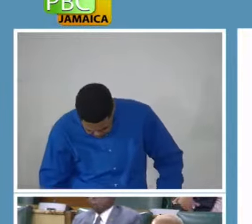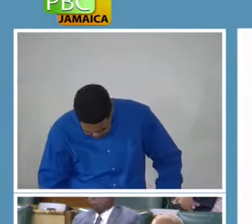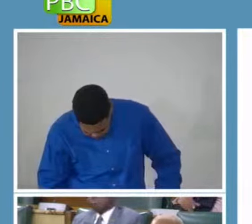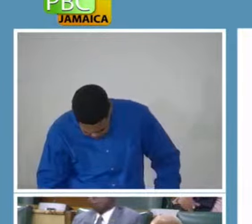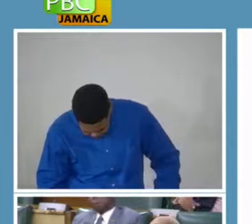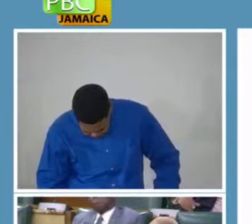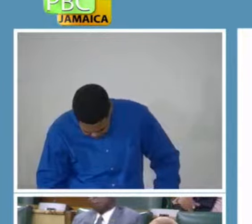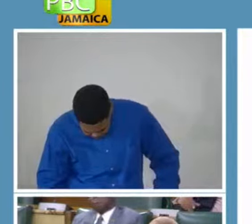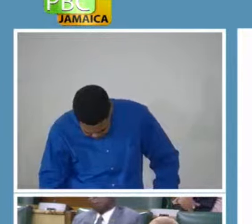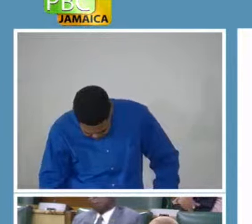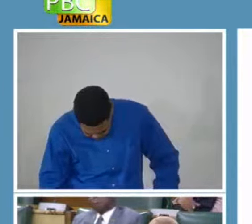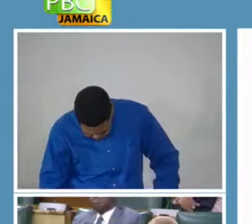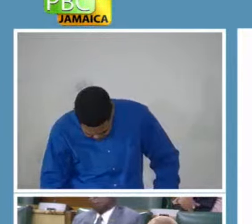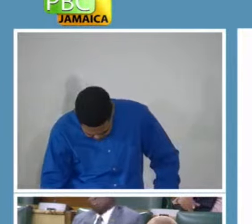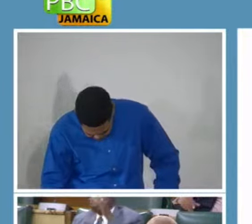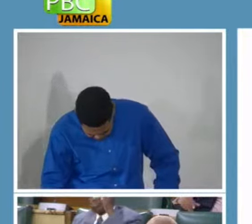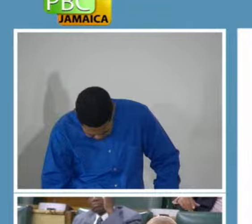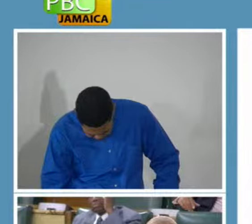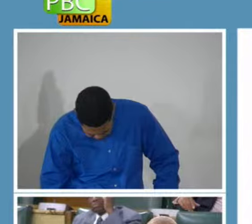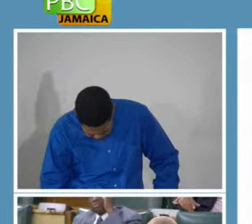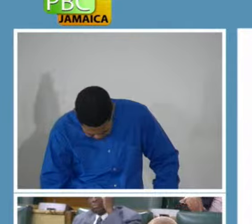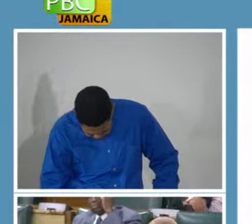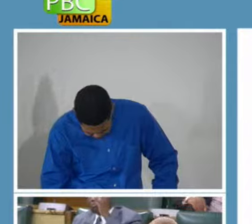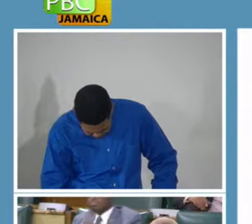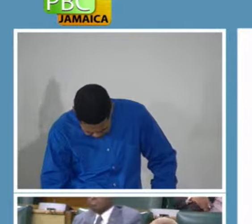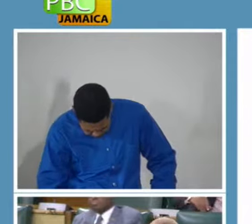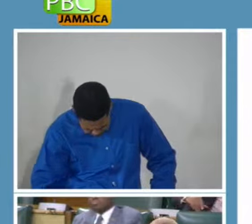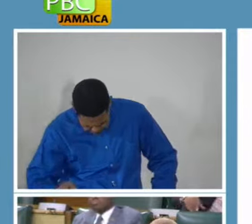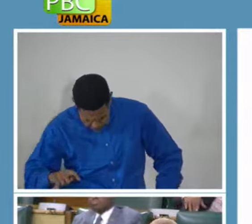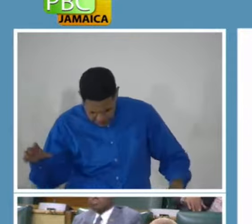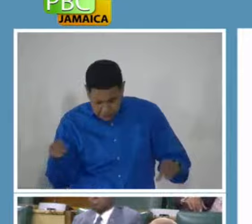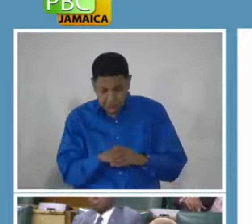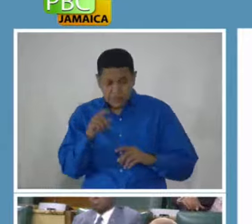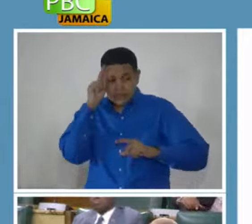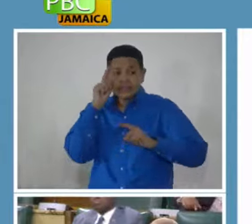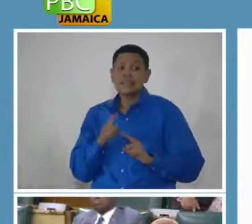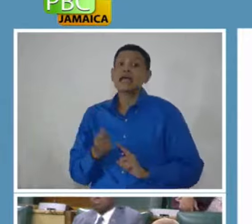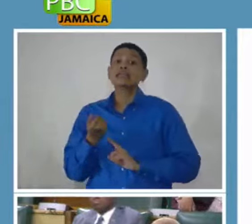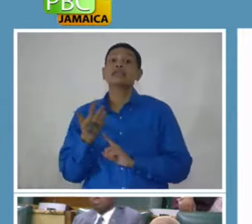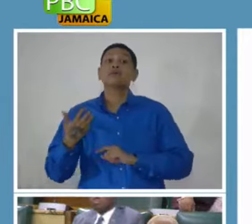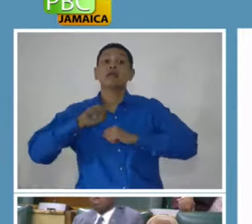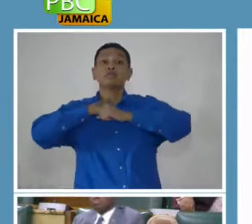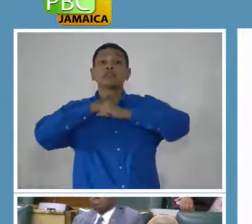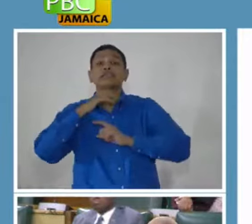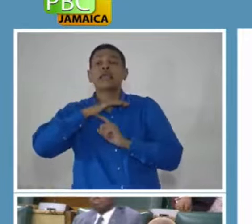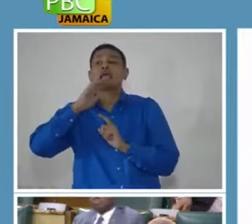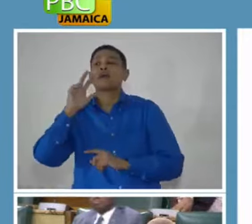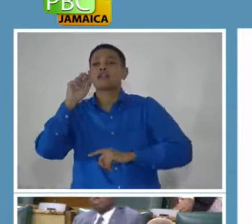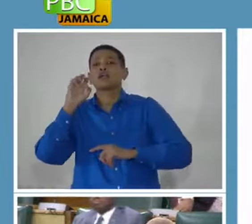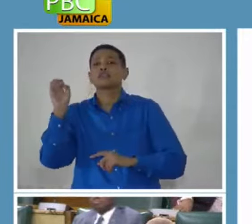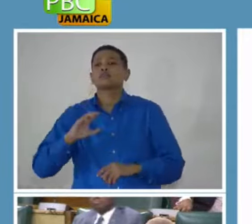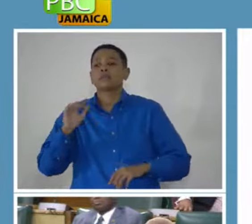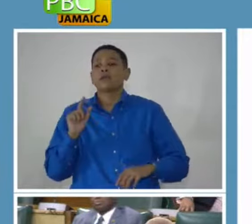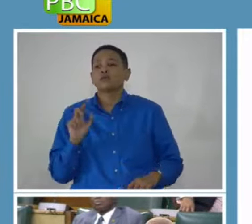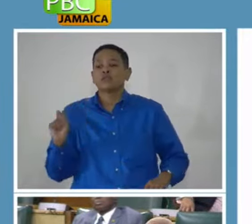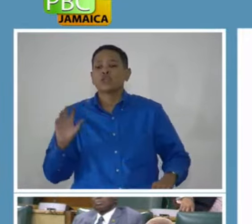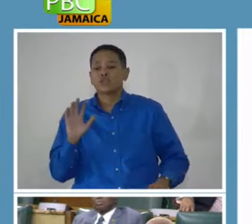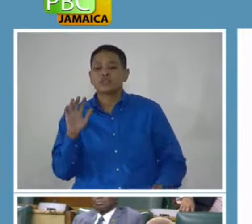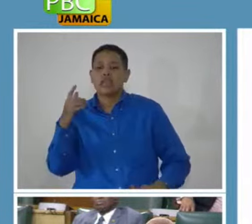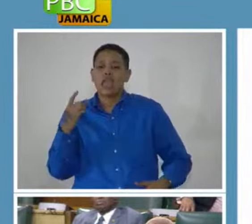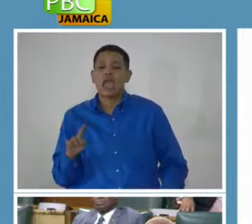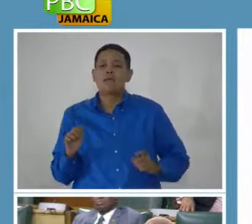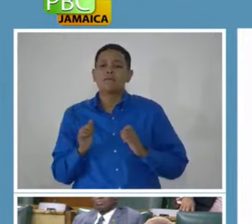This includes a target to expand protected areas by 30% by 2030,